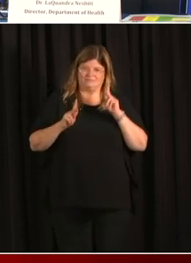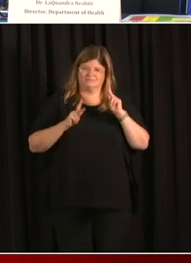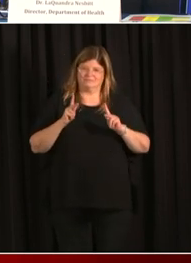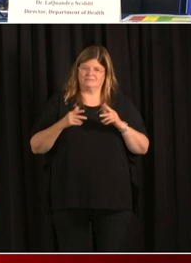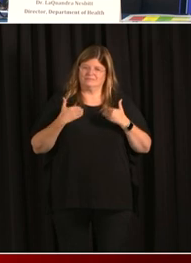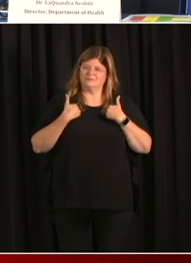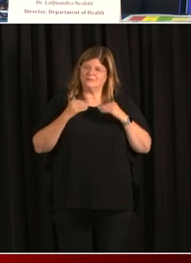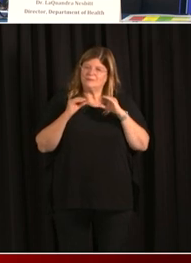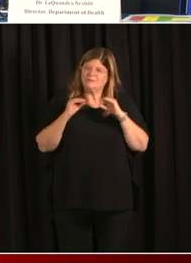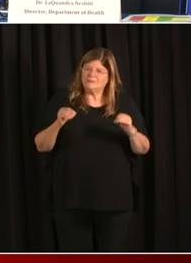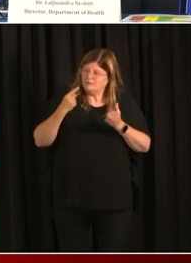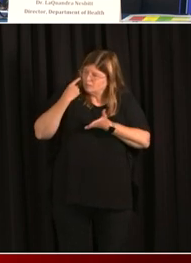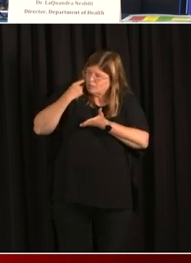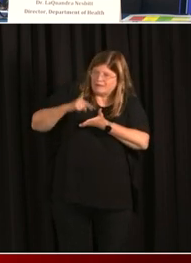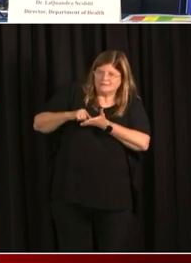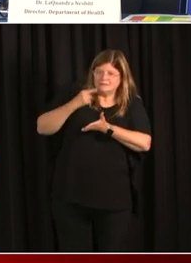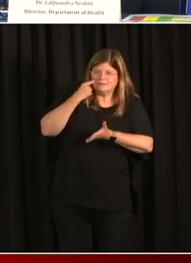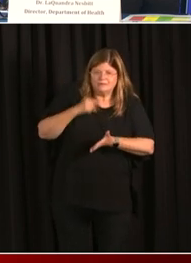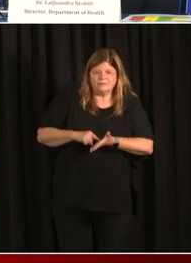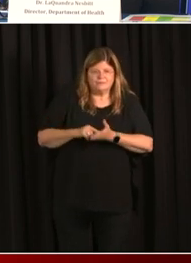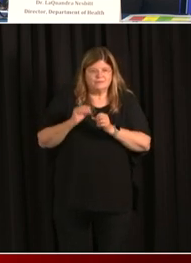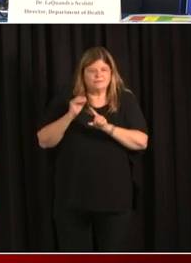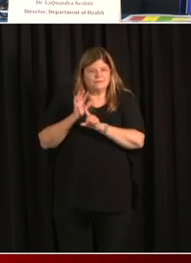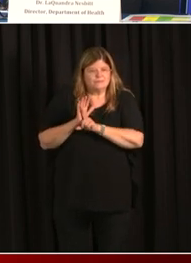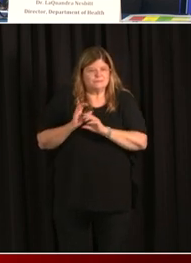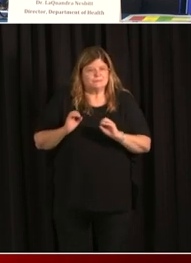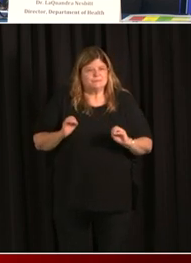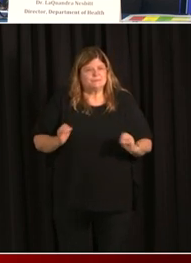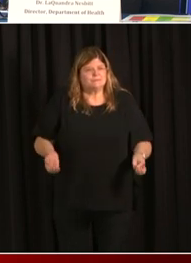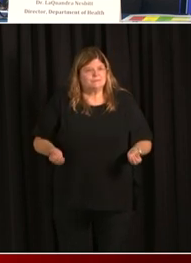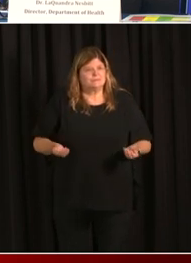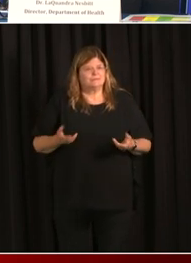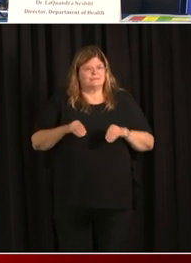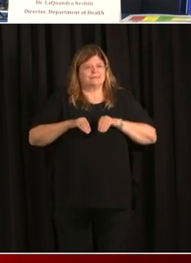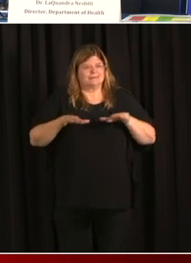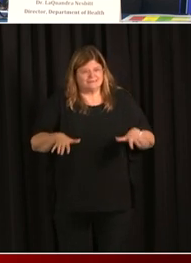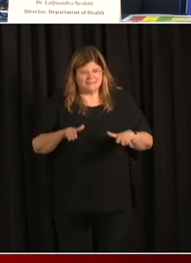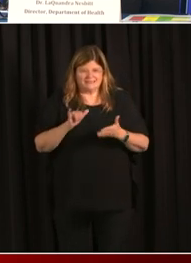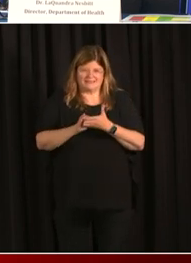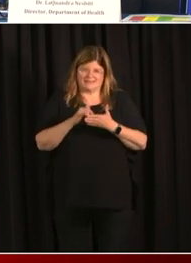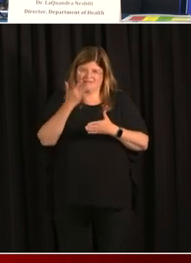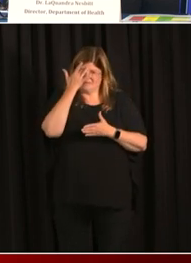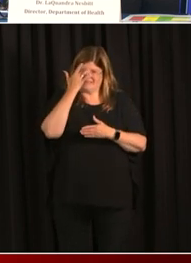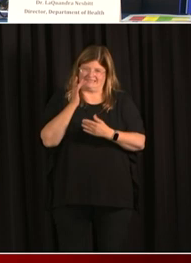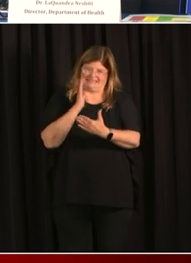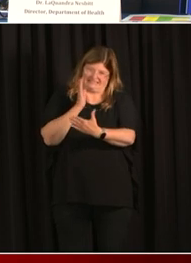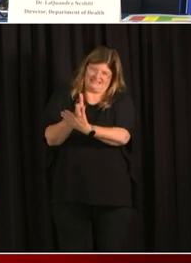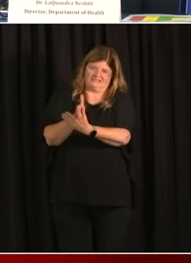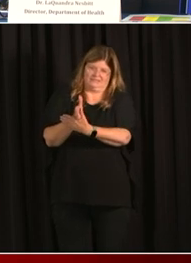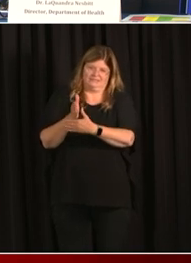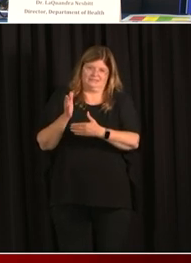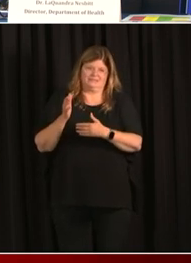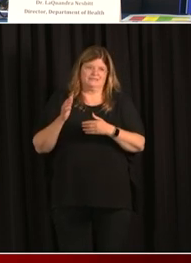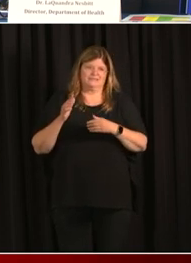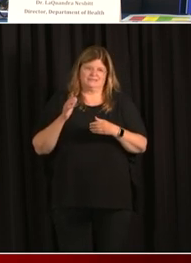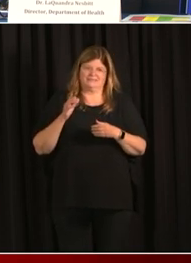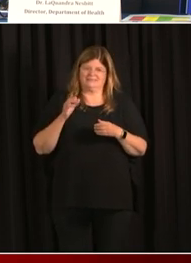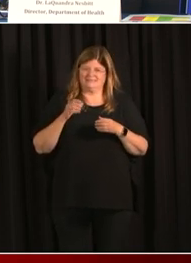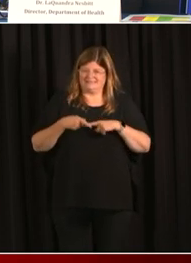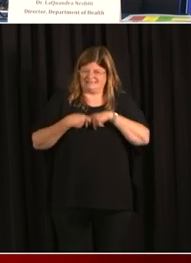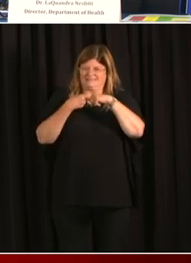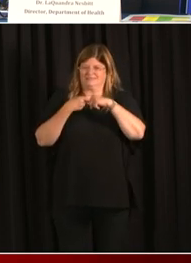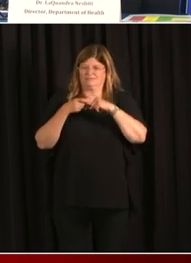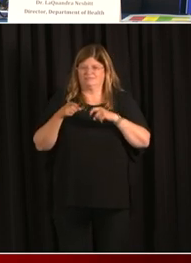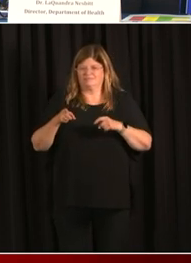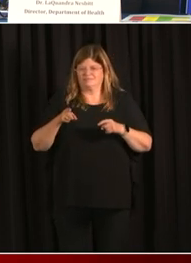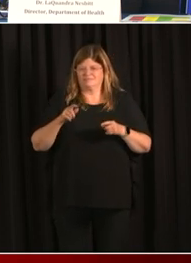asymptomatic, potentially exposing other people, and those could be reasons why we aren't stopping the spread, disrupting chains of infection, et cetera.